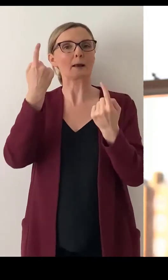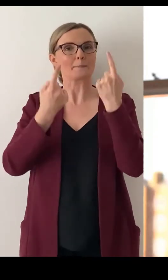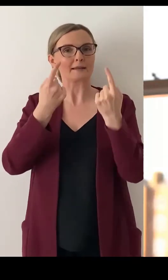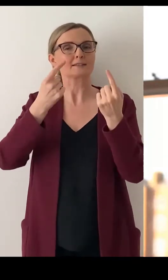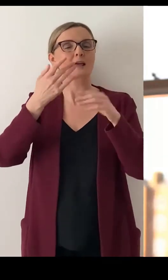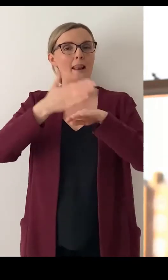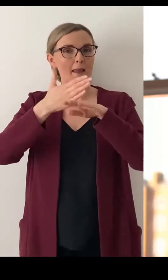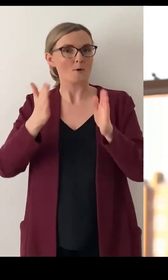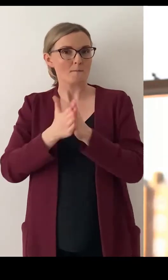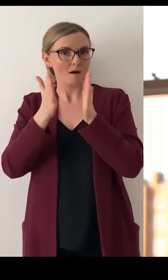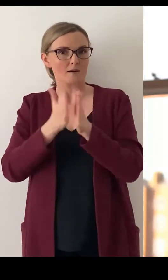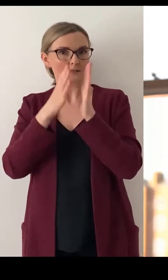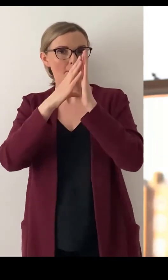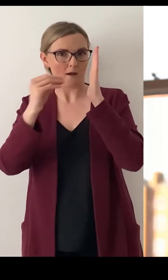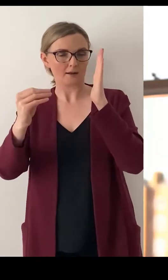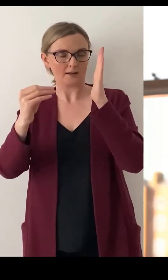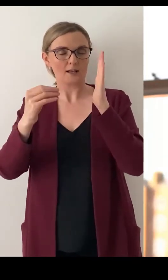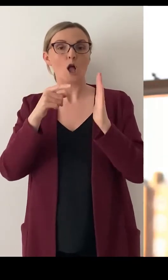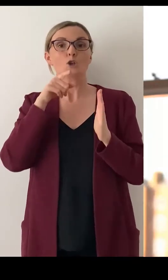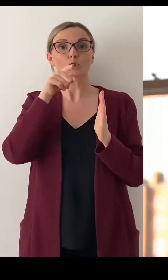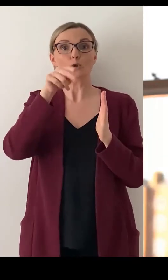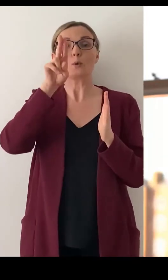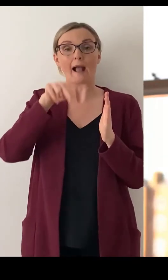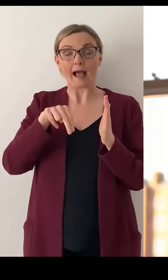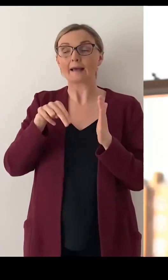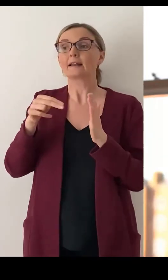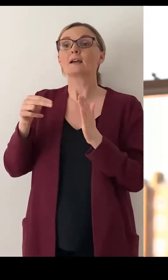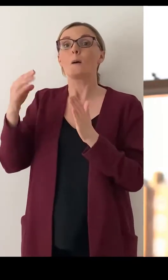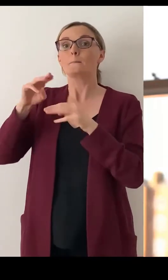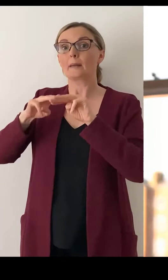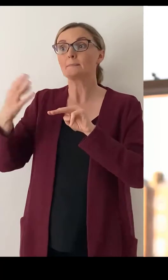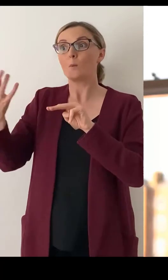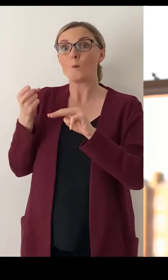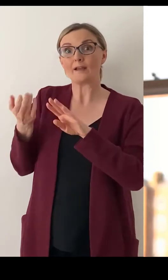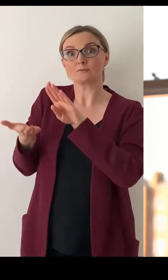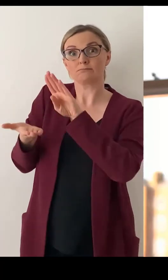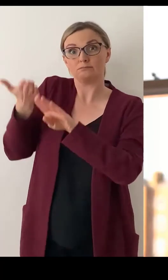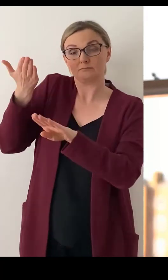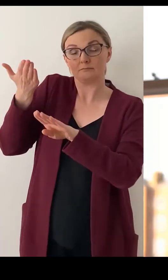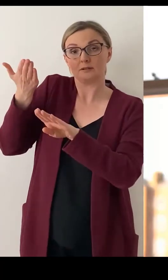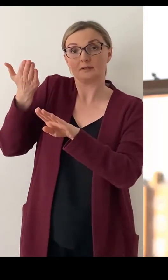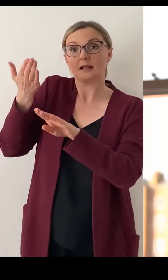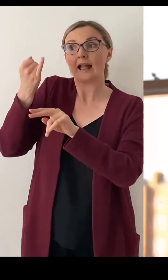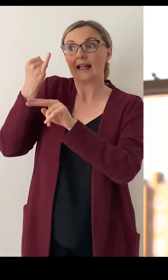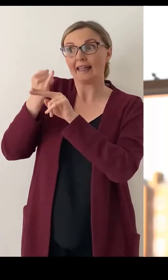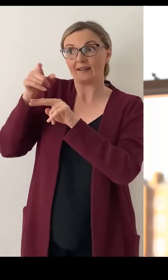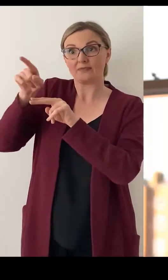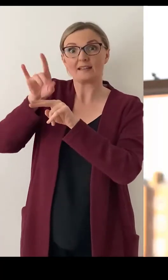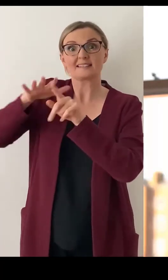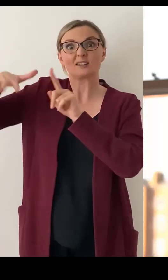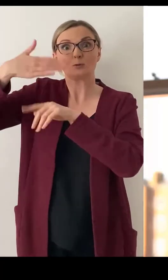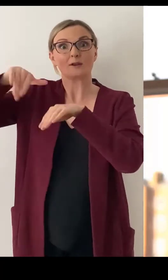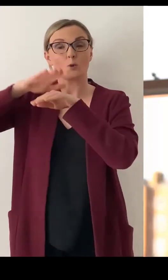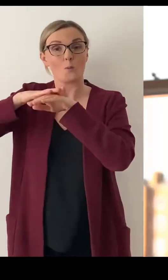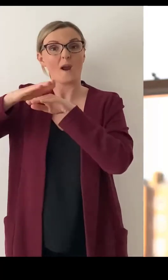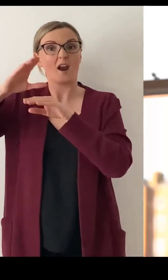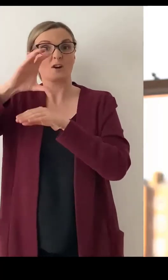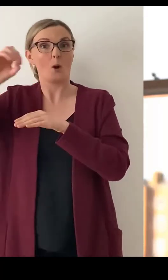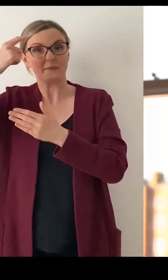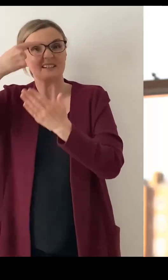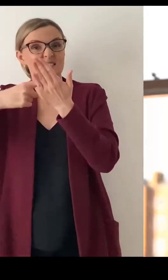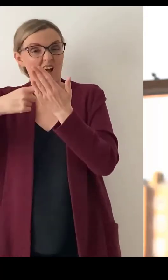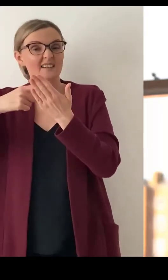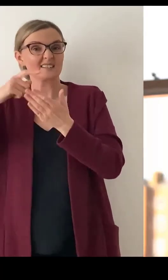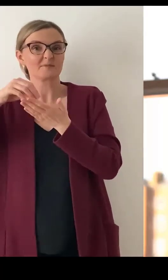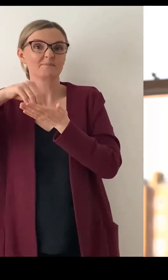increase the minimum wage in this type of monopsony setting without generating unemployment. Again, the task is that we look at the predictions